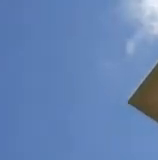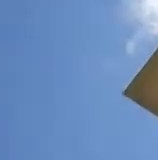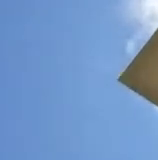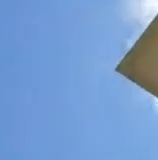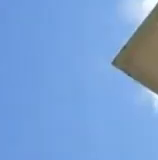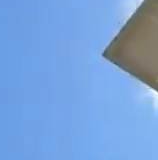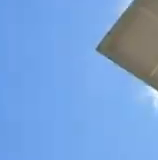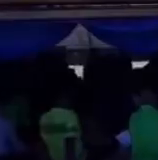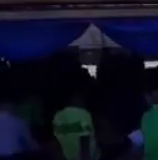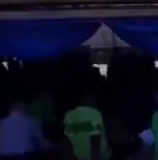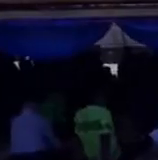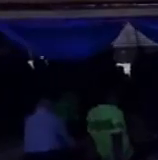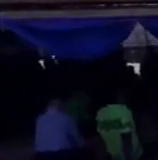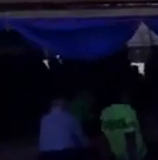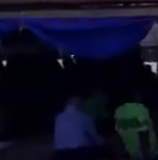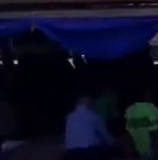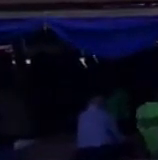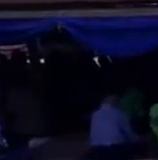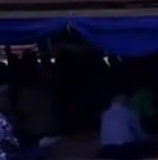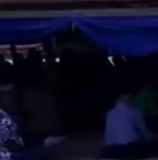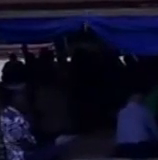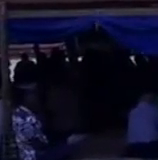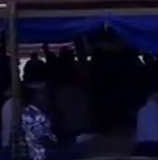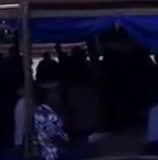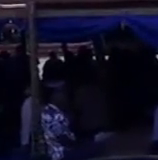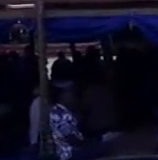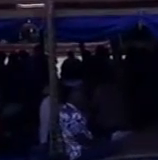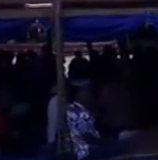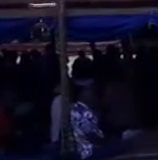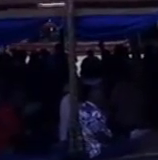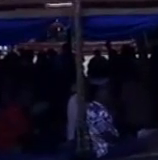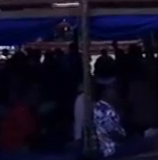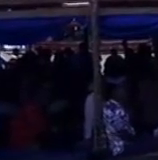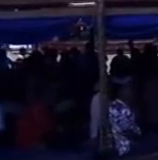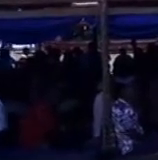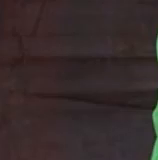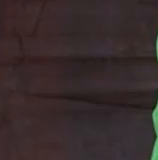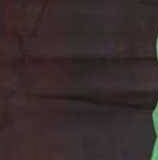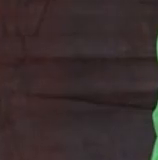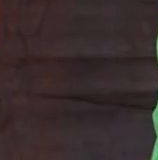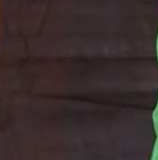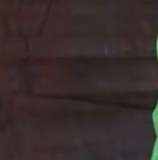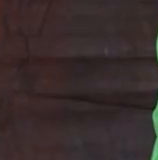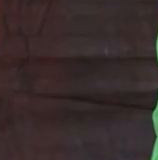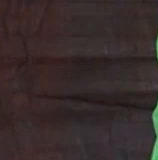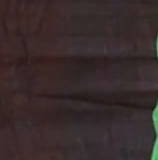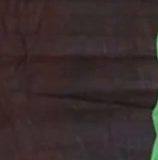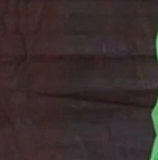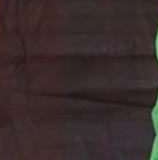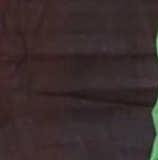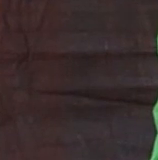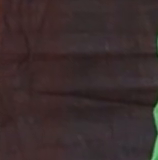Bainimarama says this is why the government is investing in services for rural Fijians.